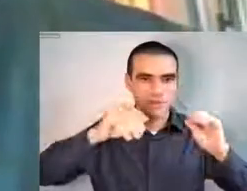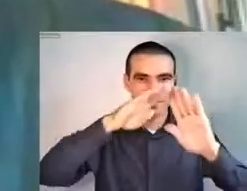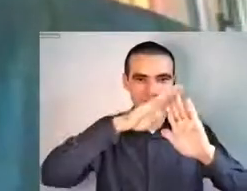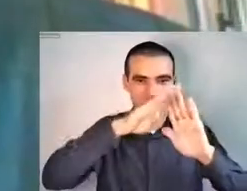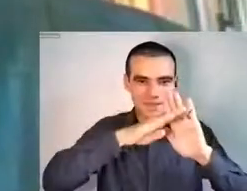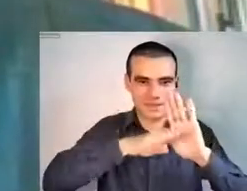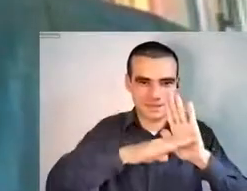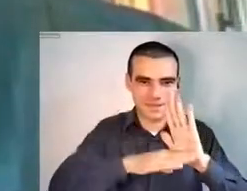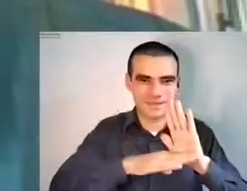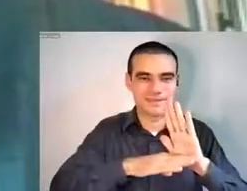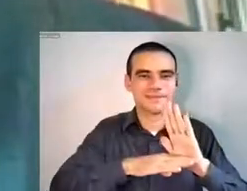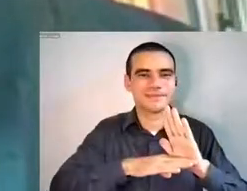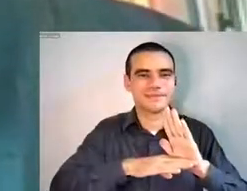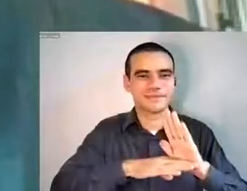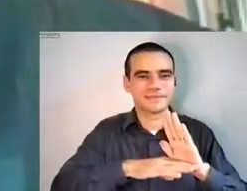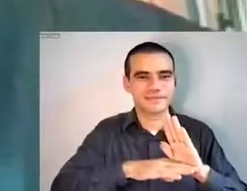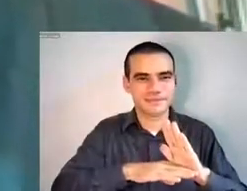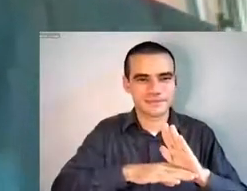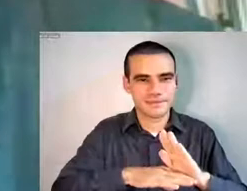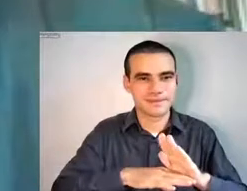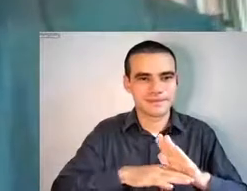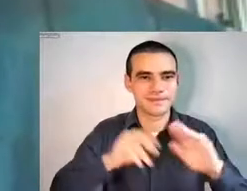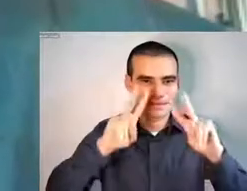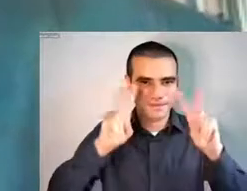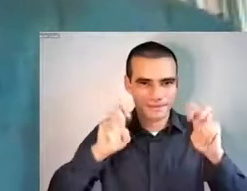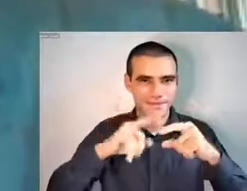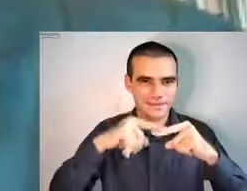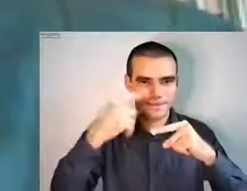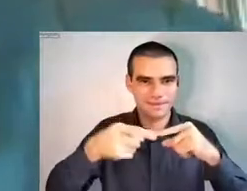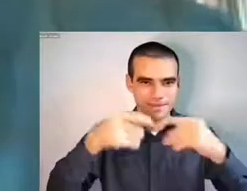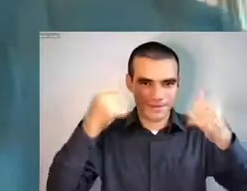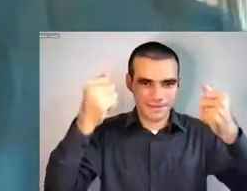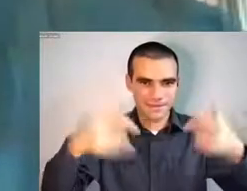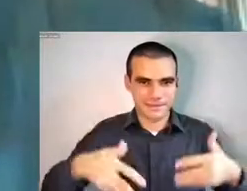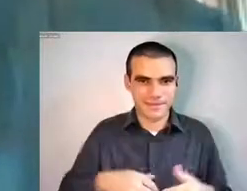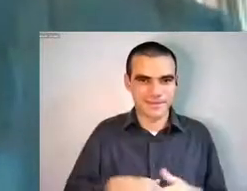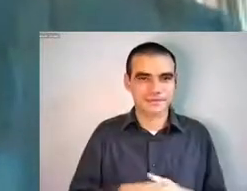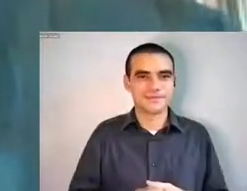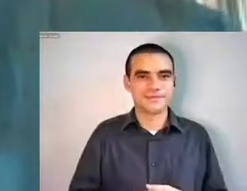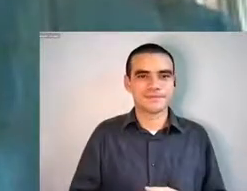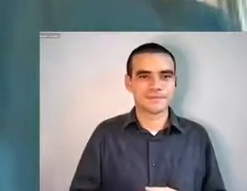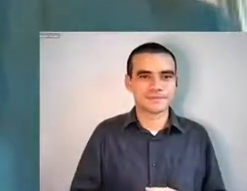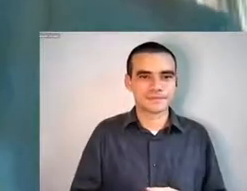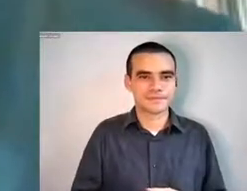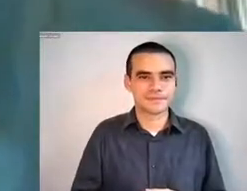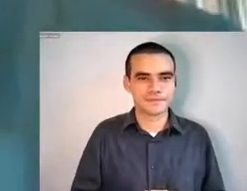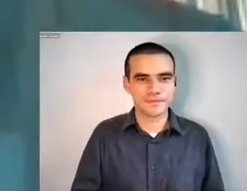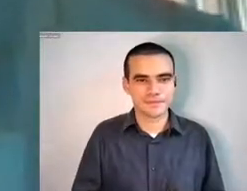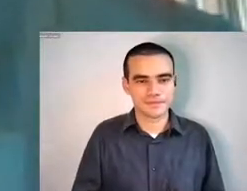prepare this the speakers for the scale. I'm going to talk about this now.